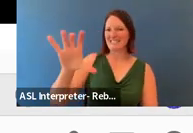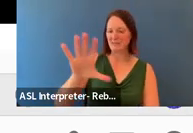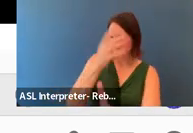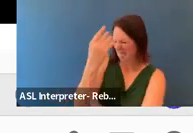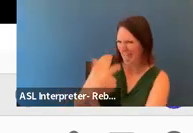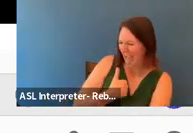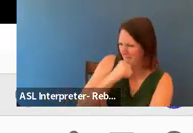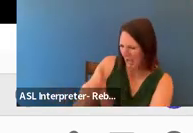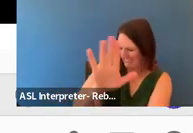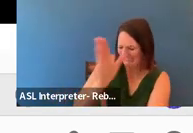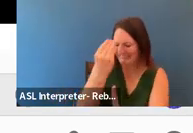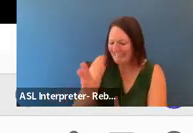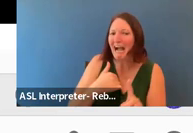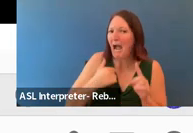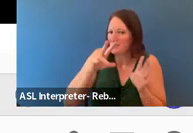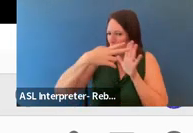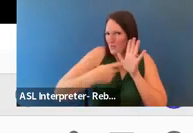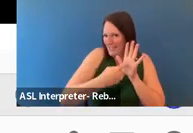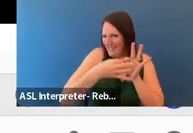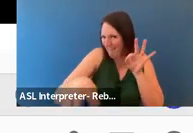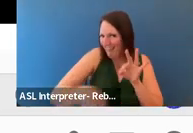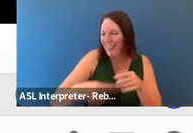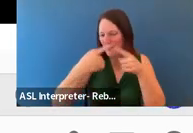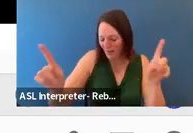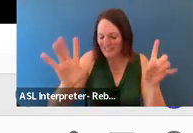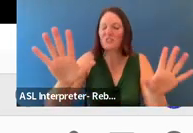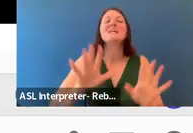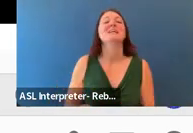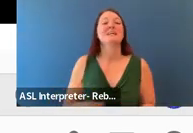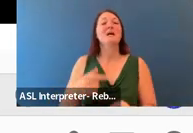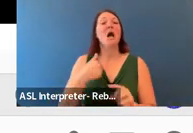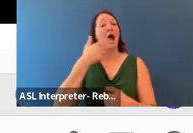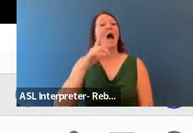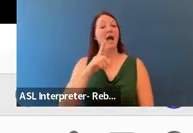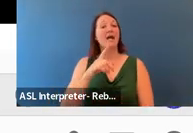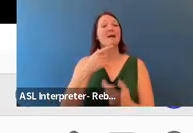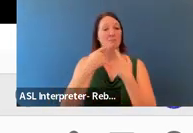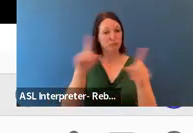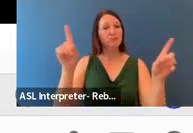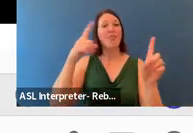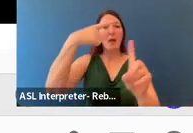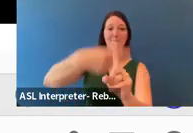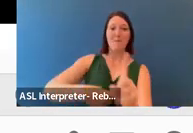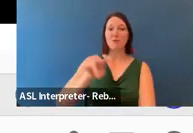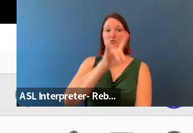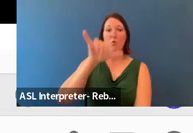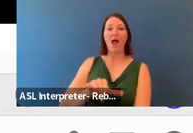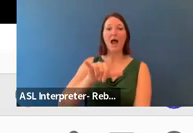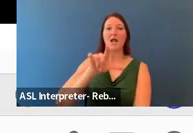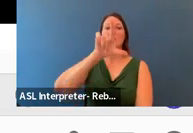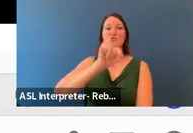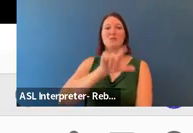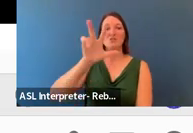Mayor of Washington, D.C., I'm just reading the proclamation, do hereby proclaim the month of July